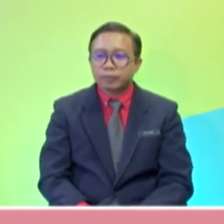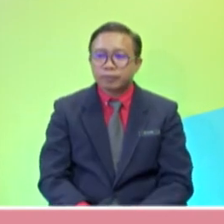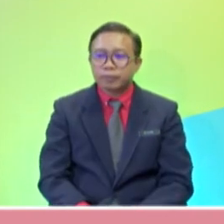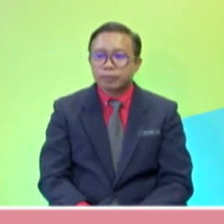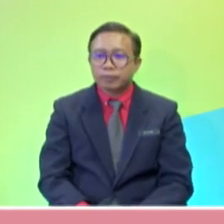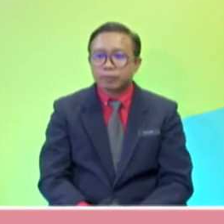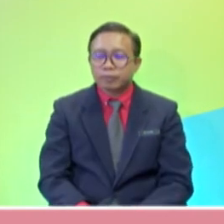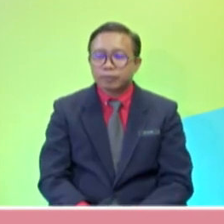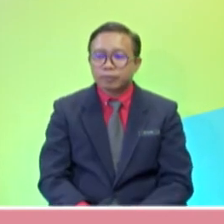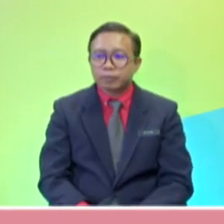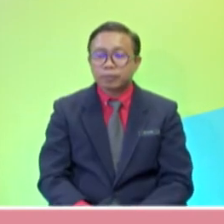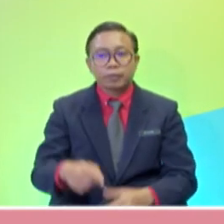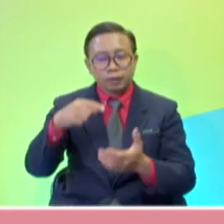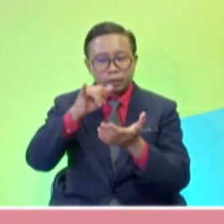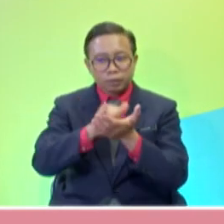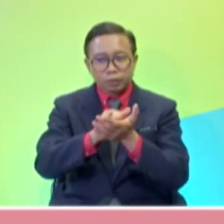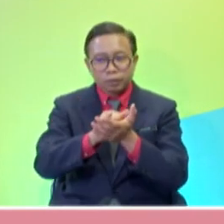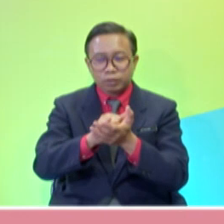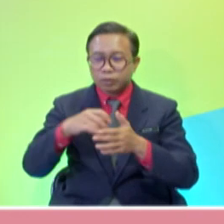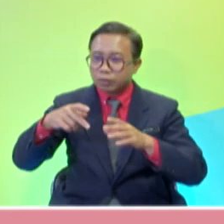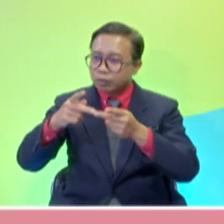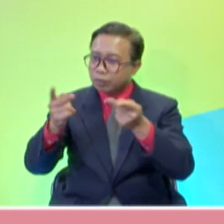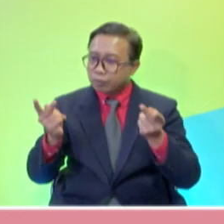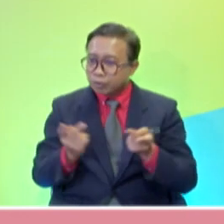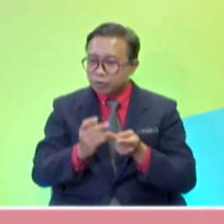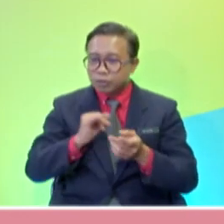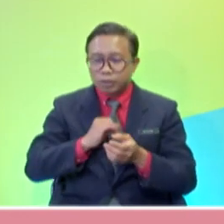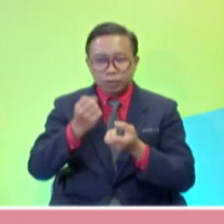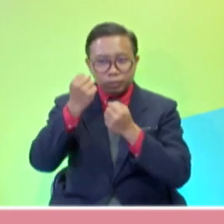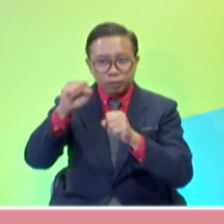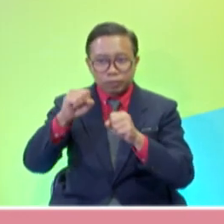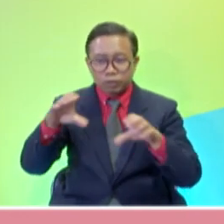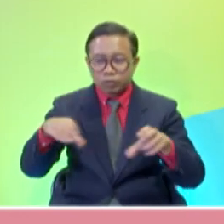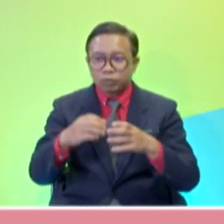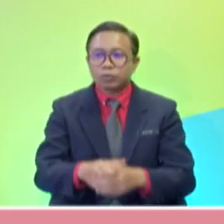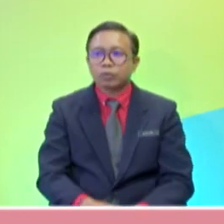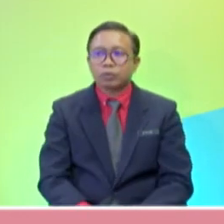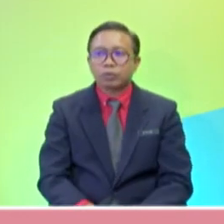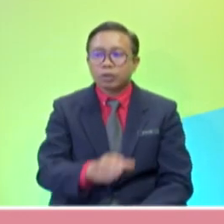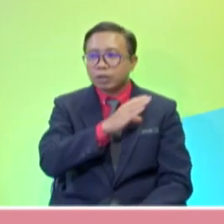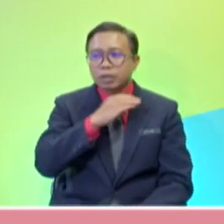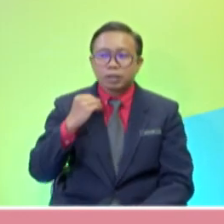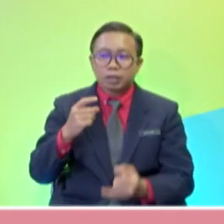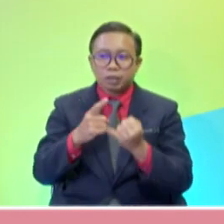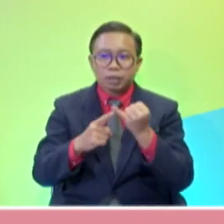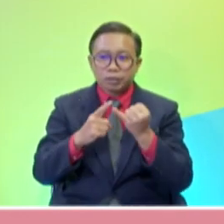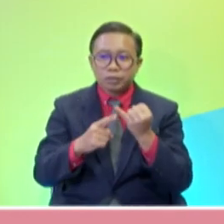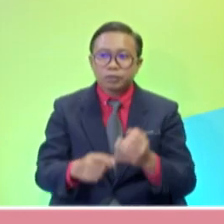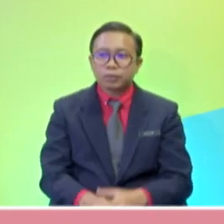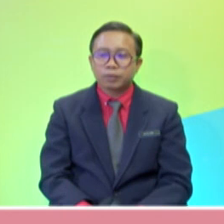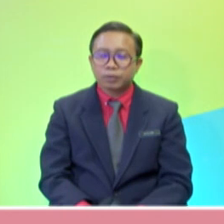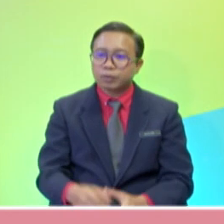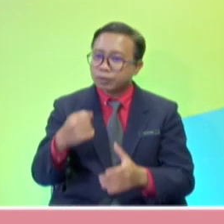Ipanema and Leblon Beach. So these are places or things that I'm preparing to do. And the last bullet point in